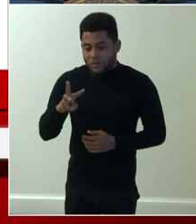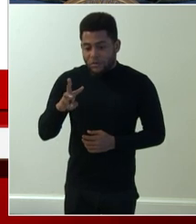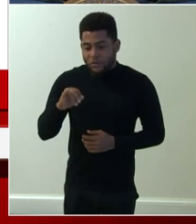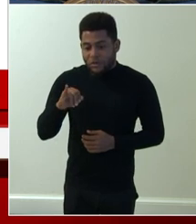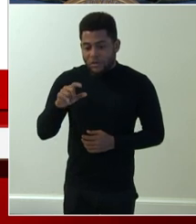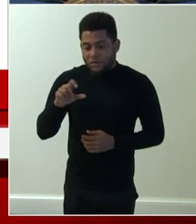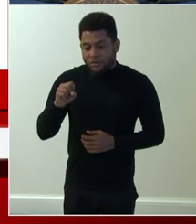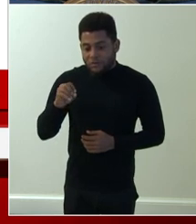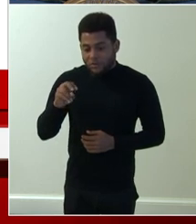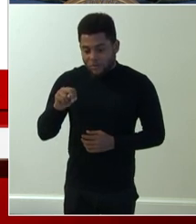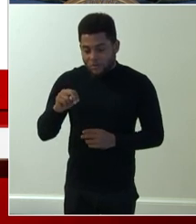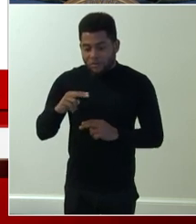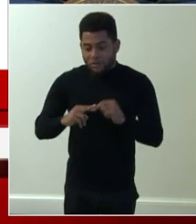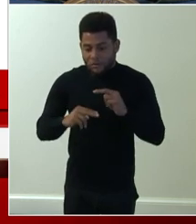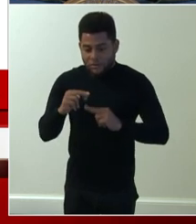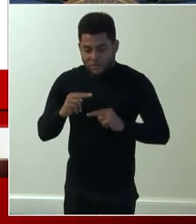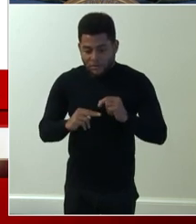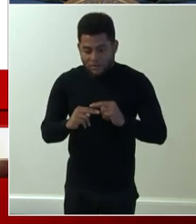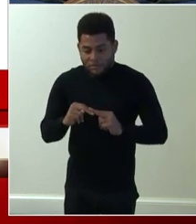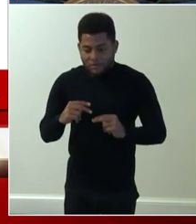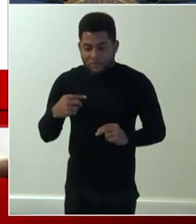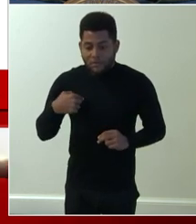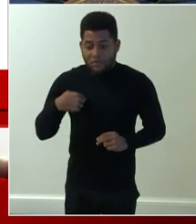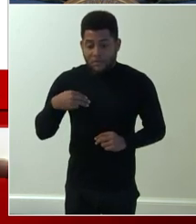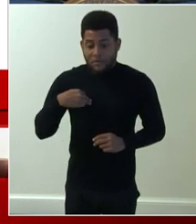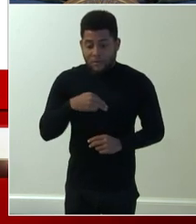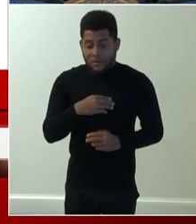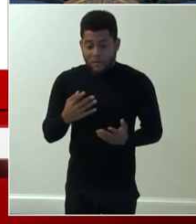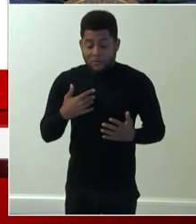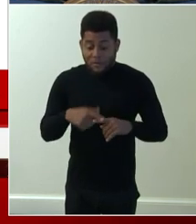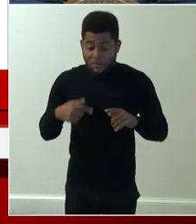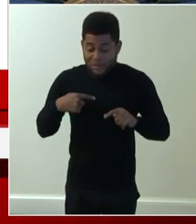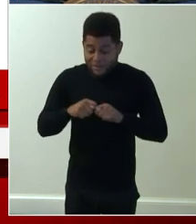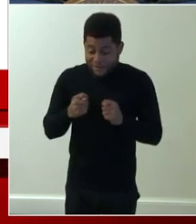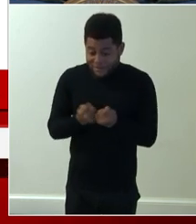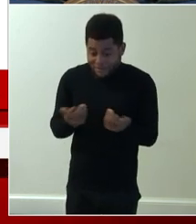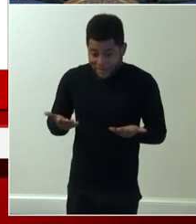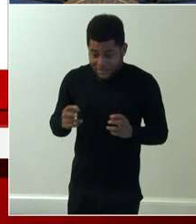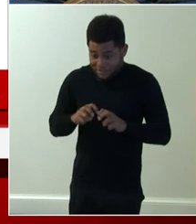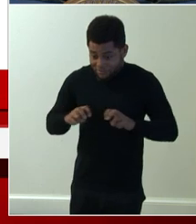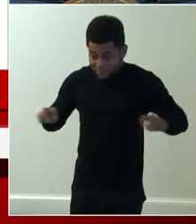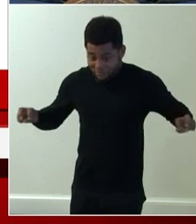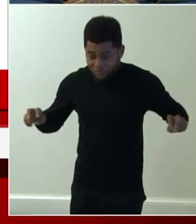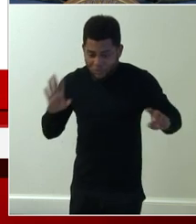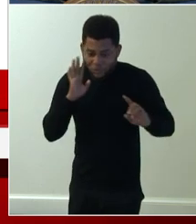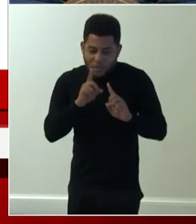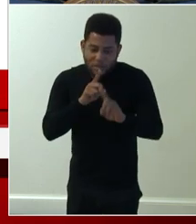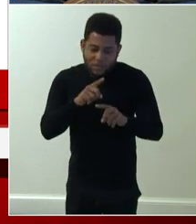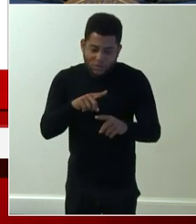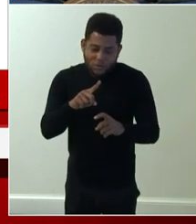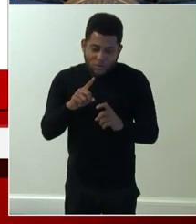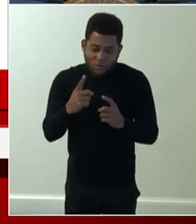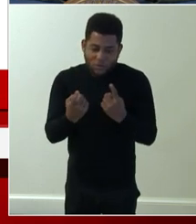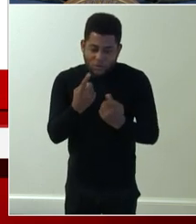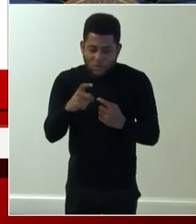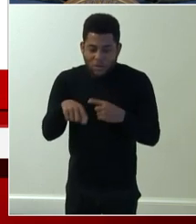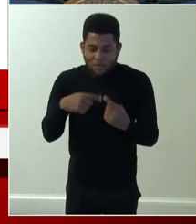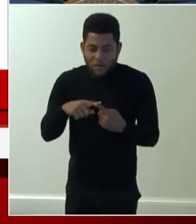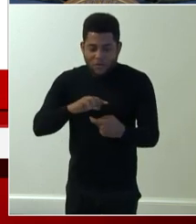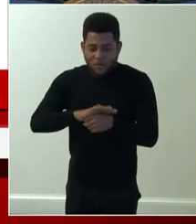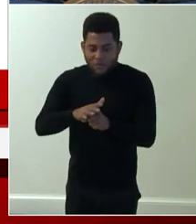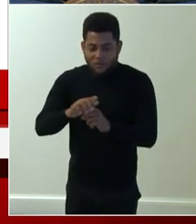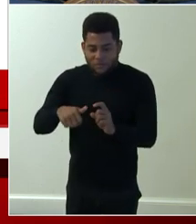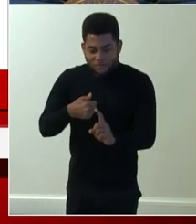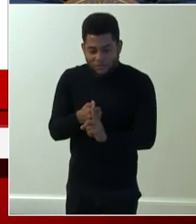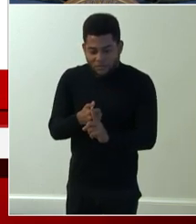my team to assist with this briefing and answer your questions. First, City Administrator Kevin